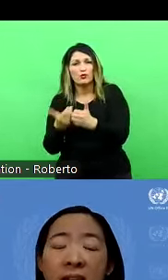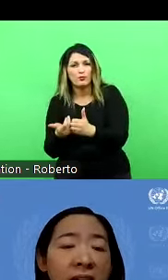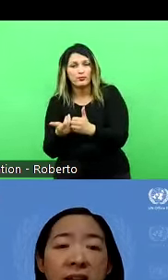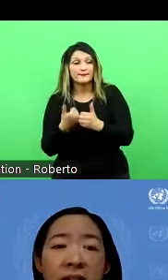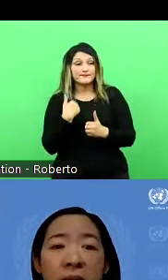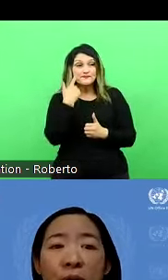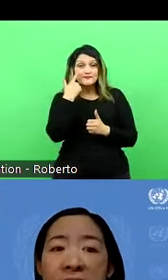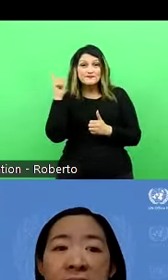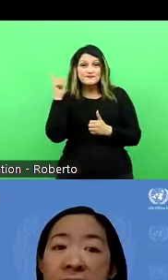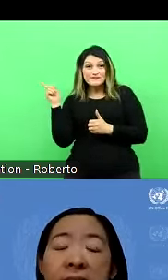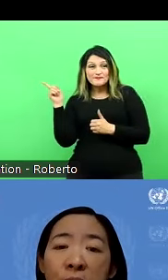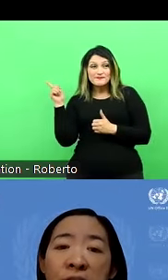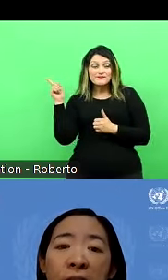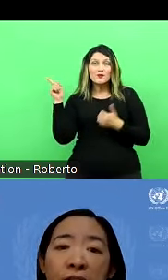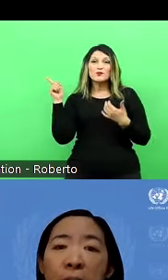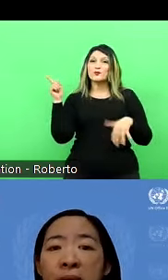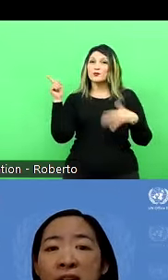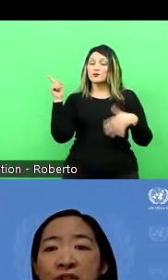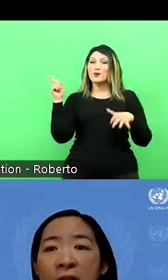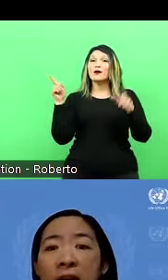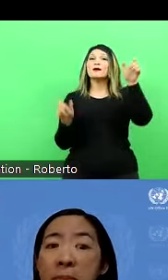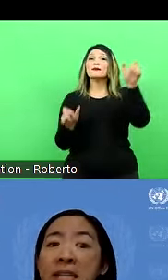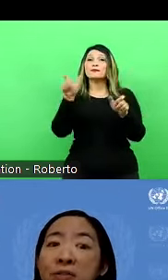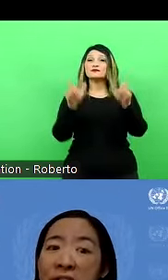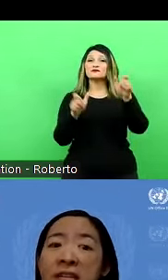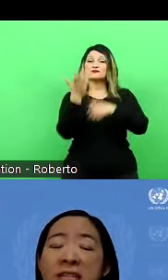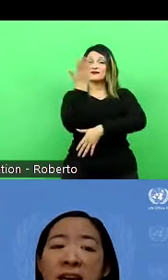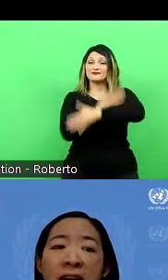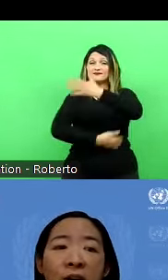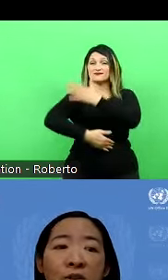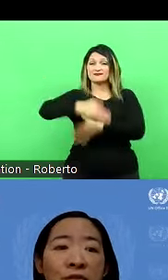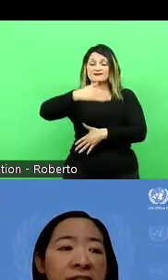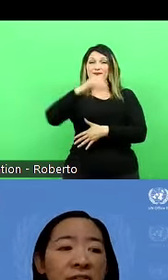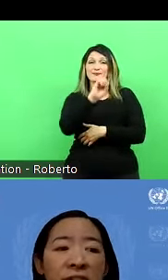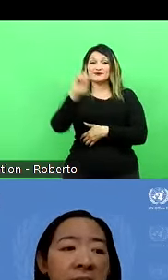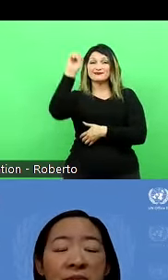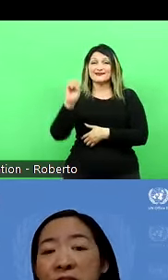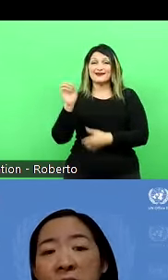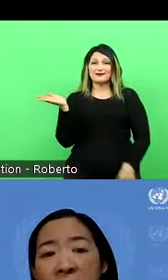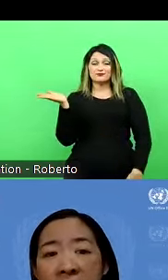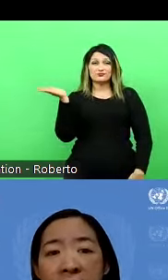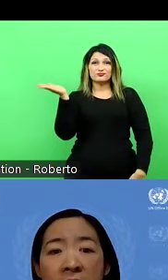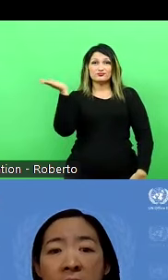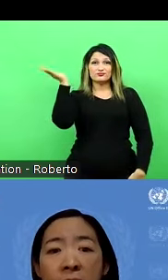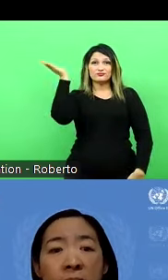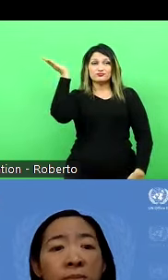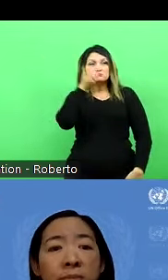disabilities. It's surprising, 16% of the population, and many of this are also facing different type of